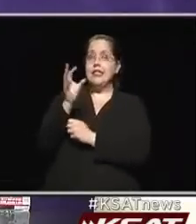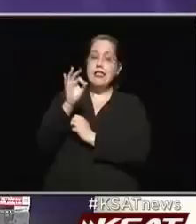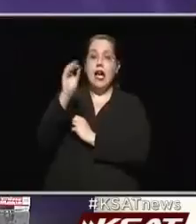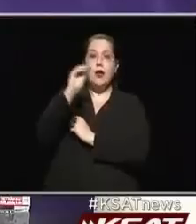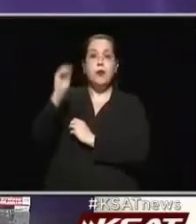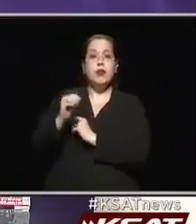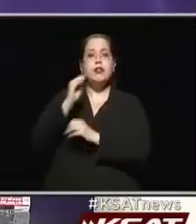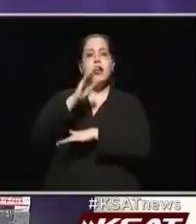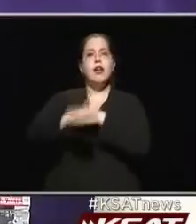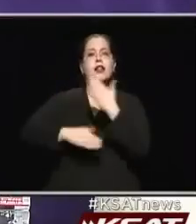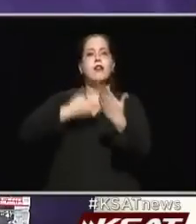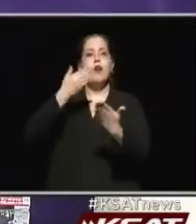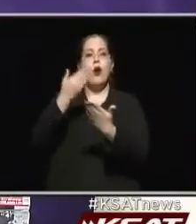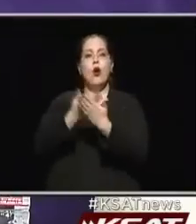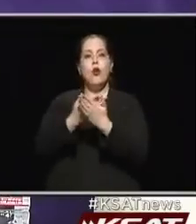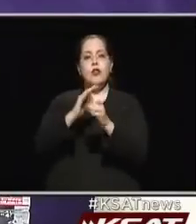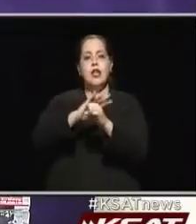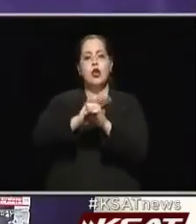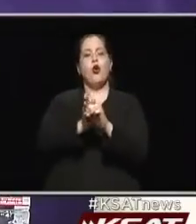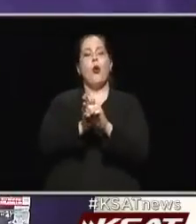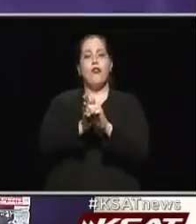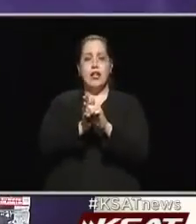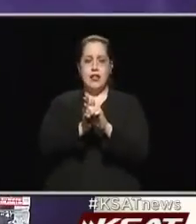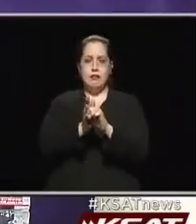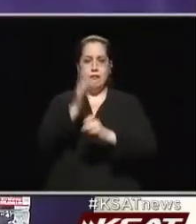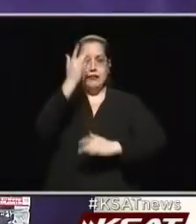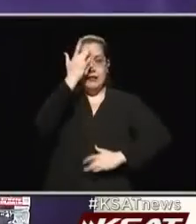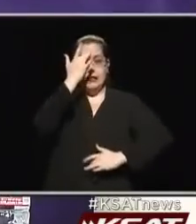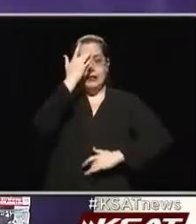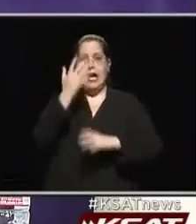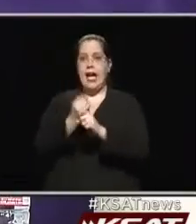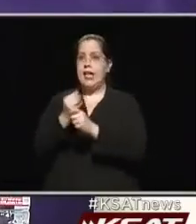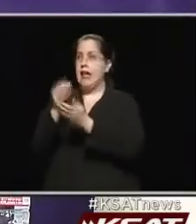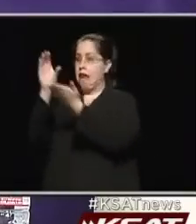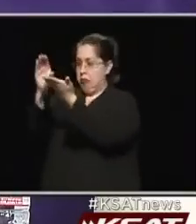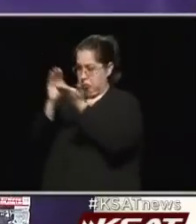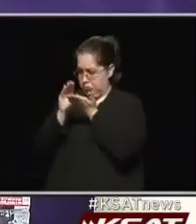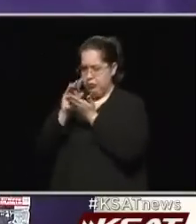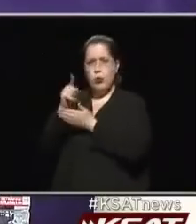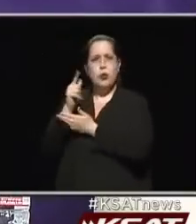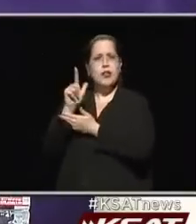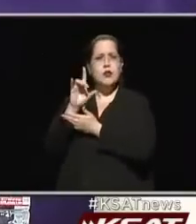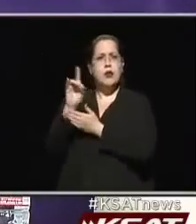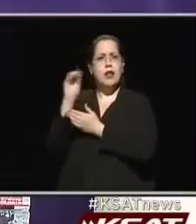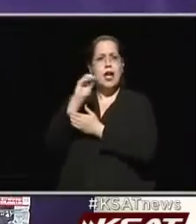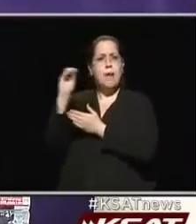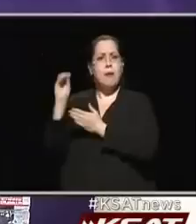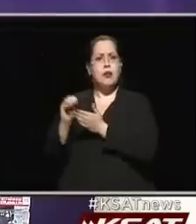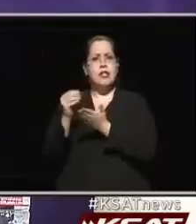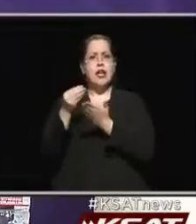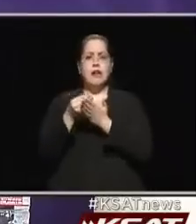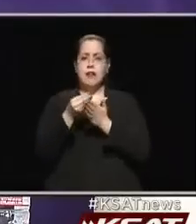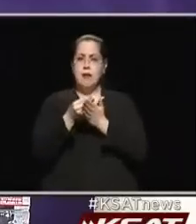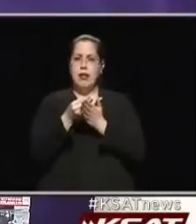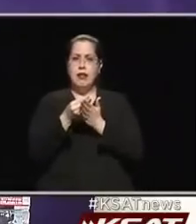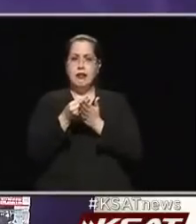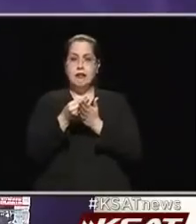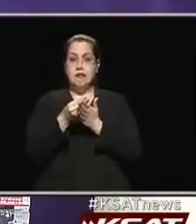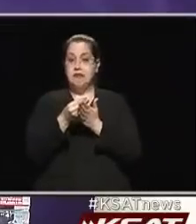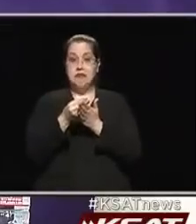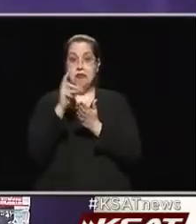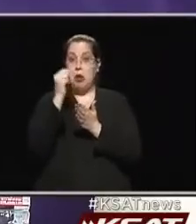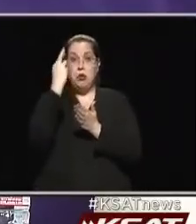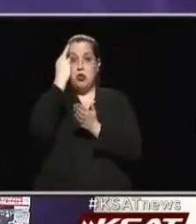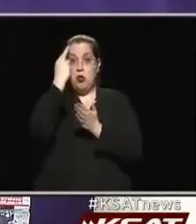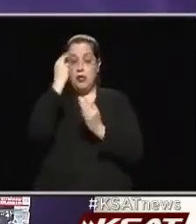69% of all the COVID cases and getting allocated only 28%. He gave no reason to do that